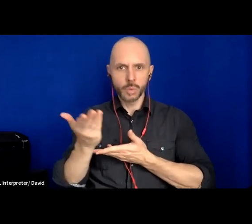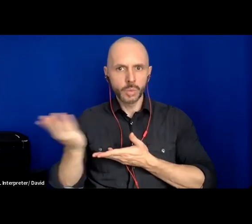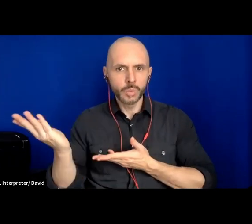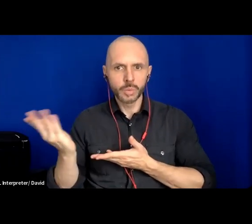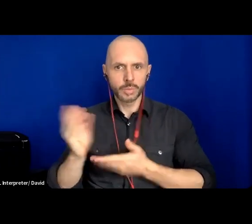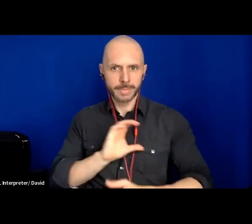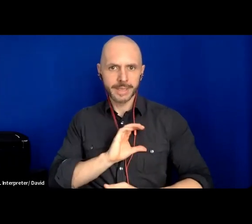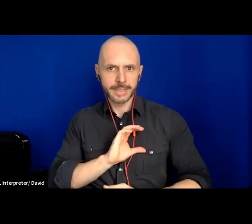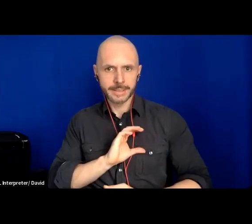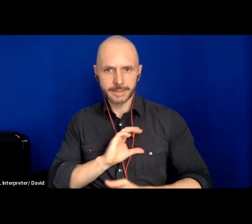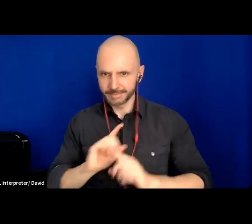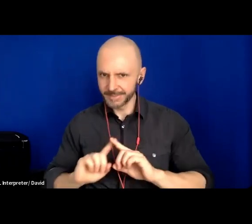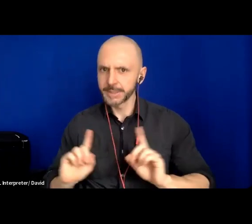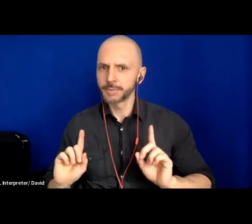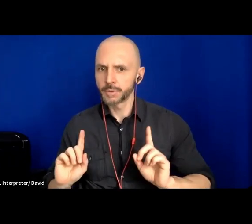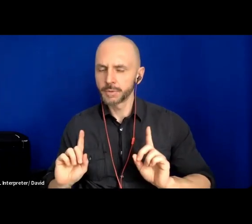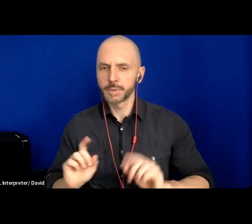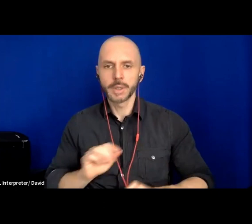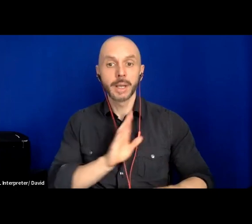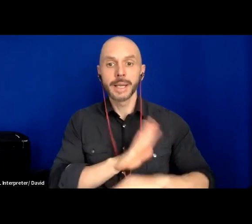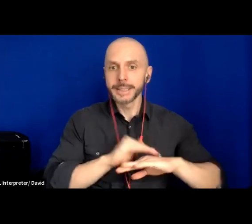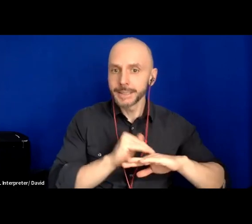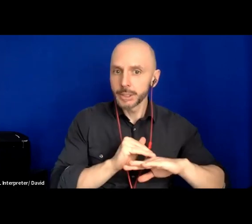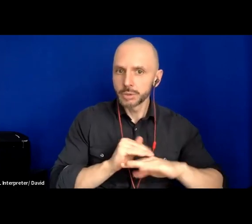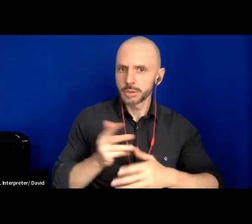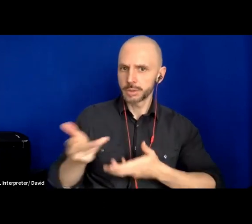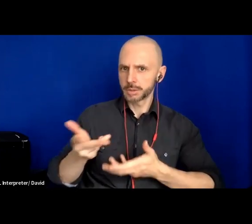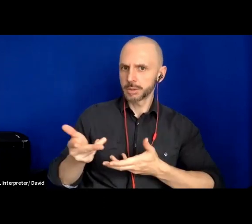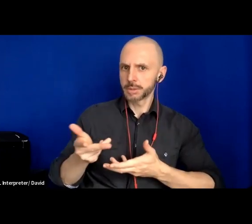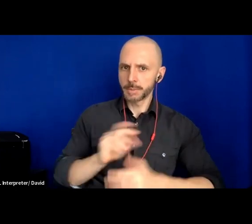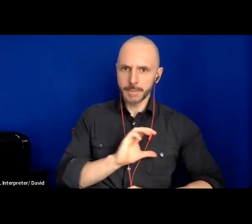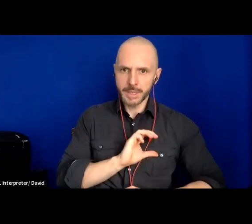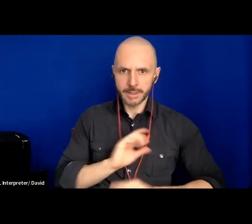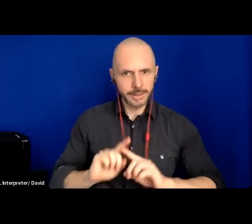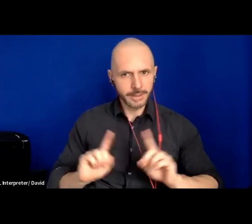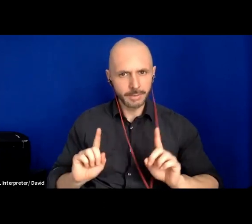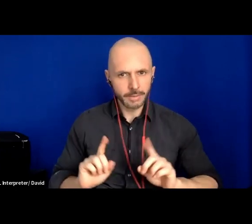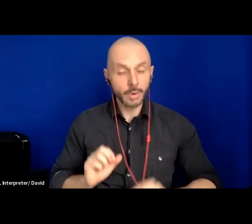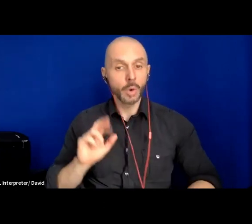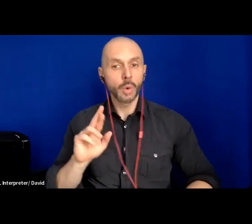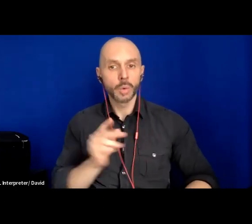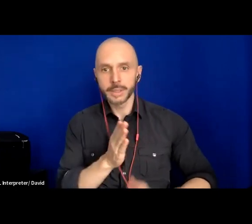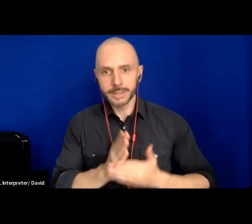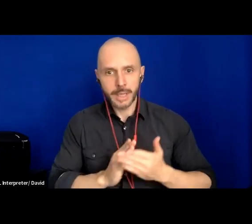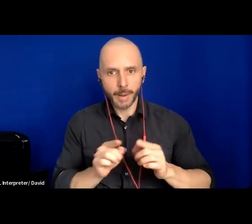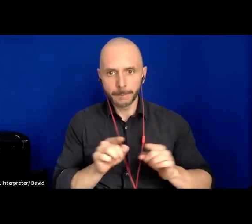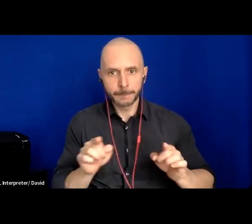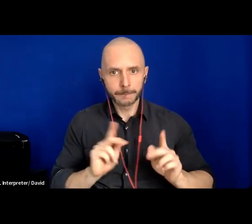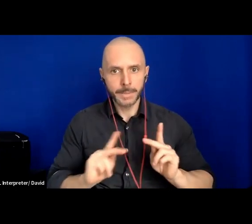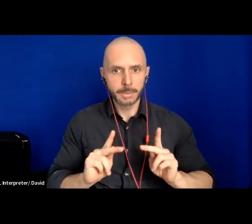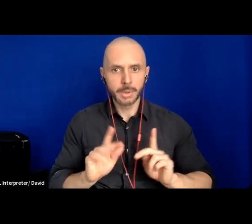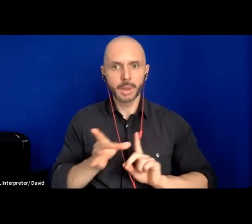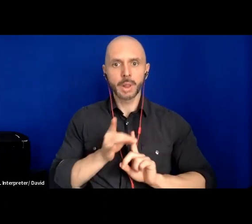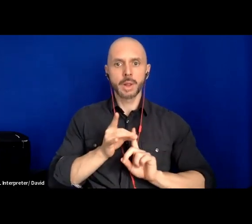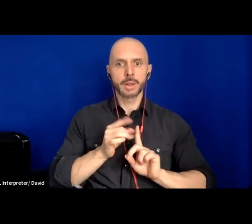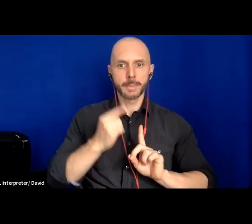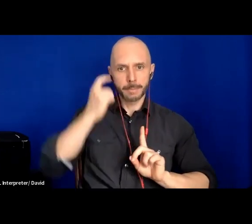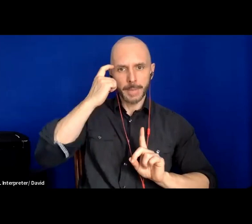mention folks with mental health illnesses who certainly get differential treatment and are often killed more,